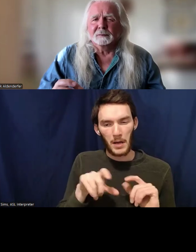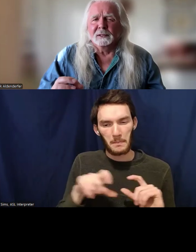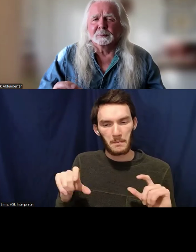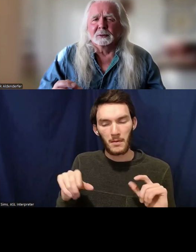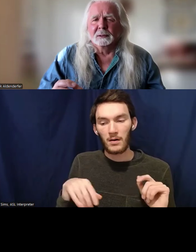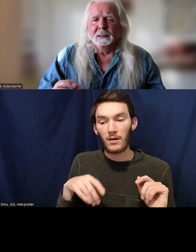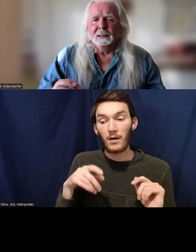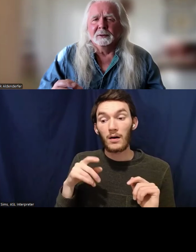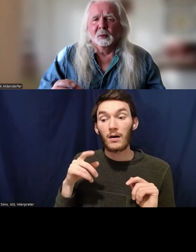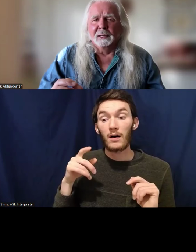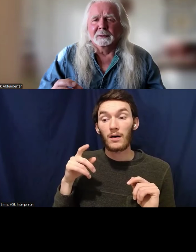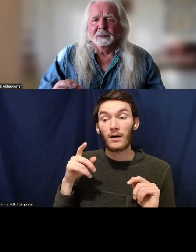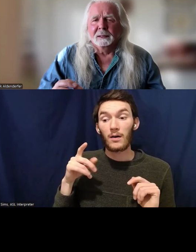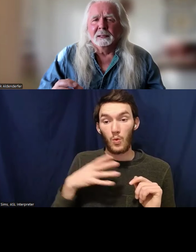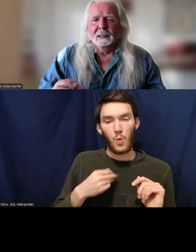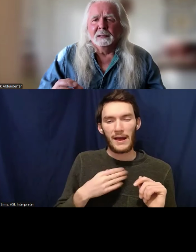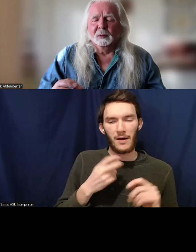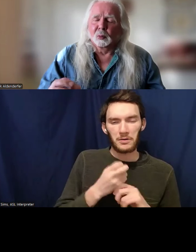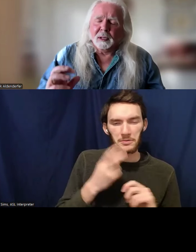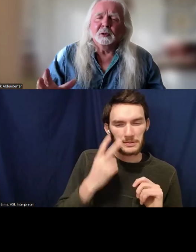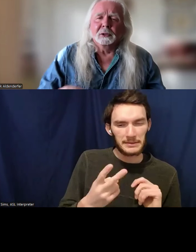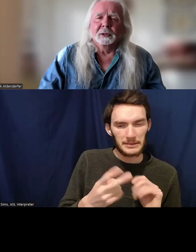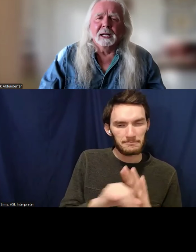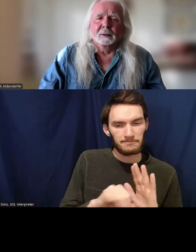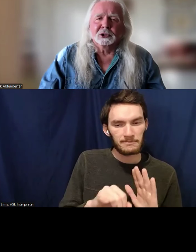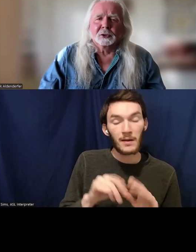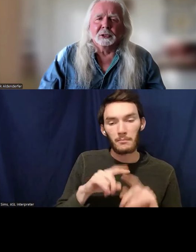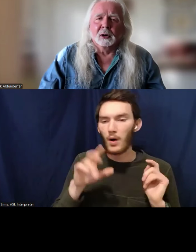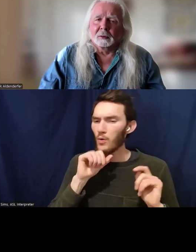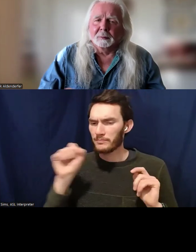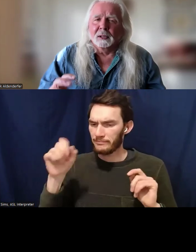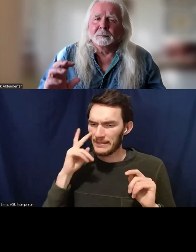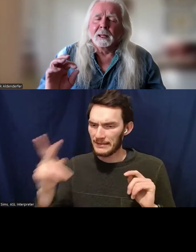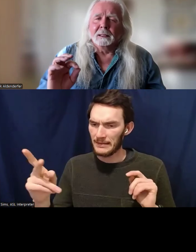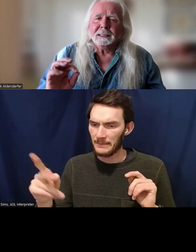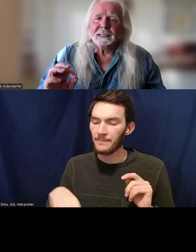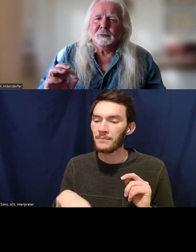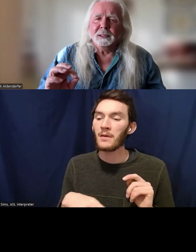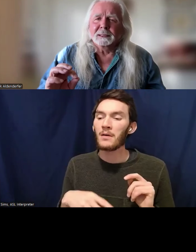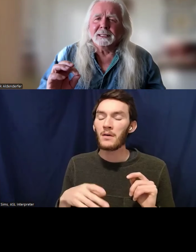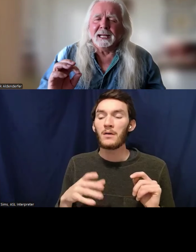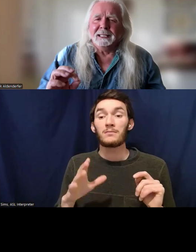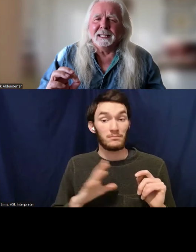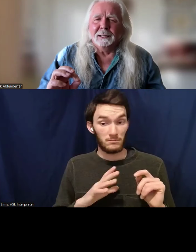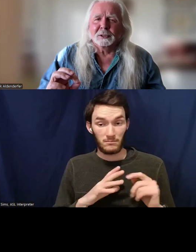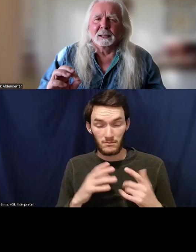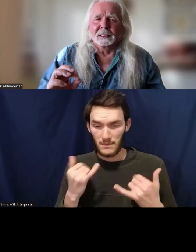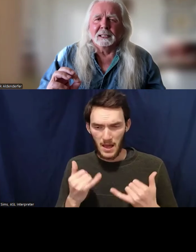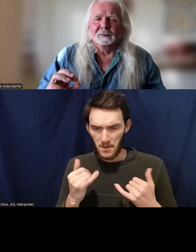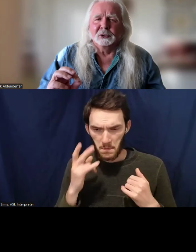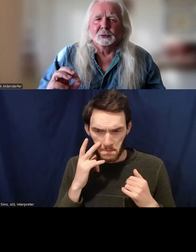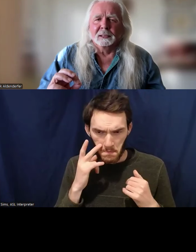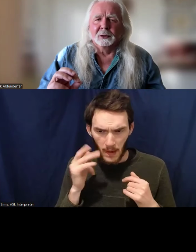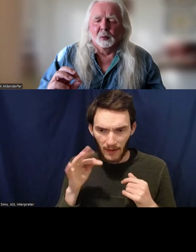less visible in the white. But what I'm going to do now is show you, all right, well, let's see if we can see anything else about